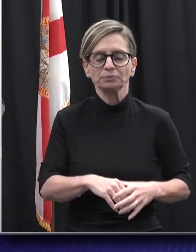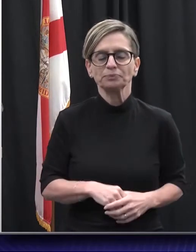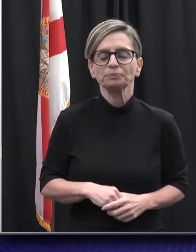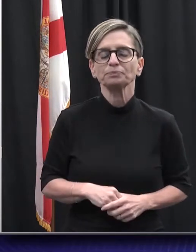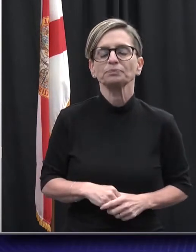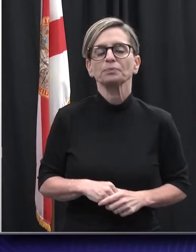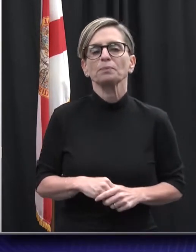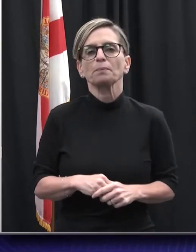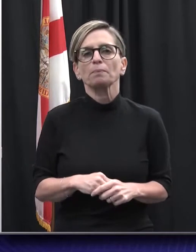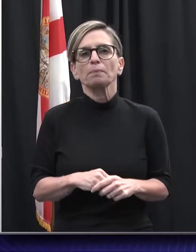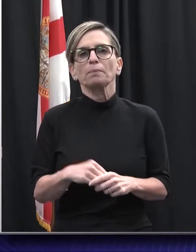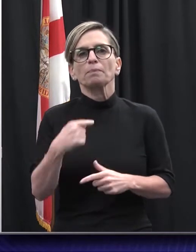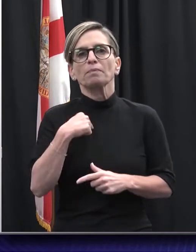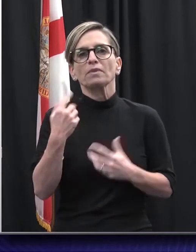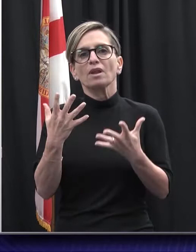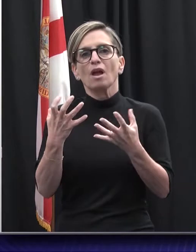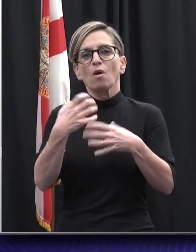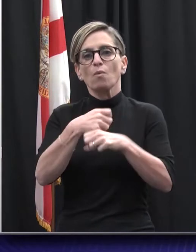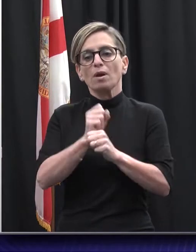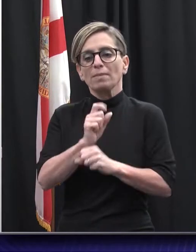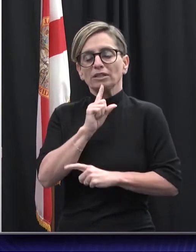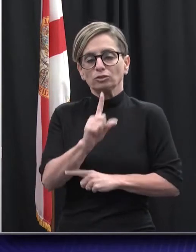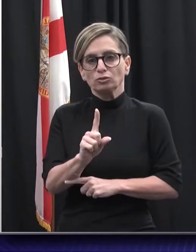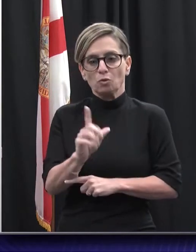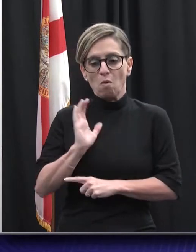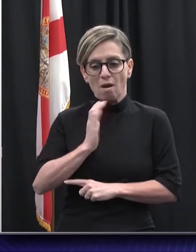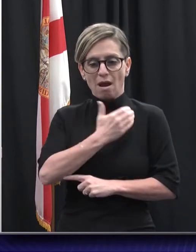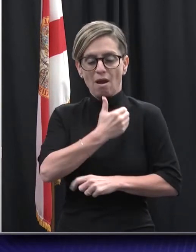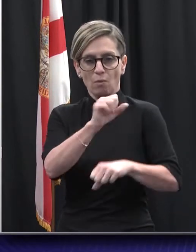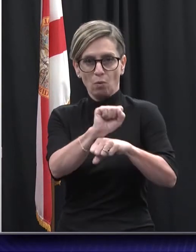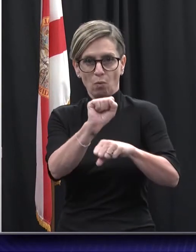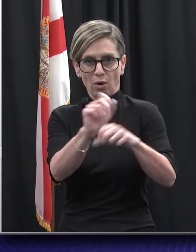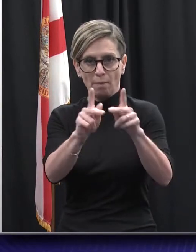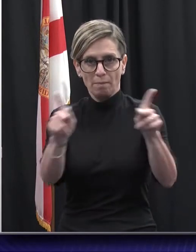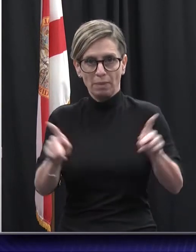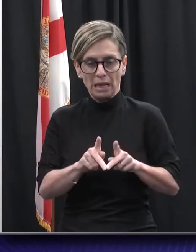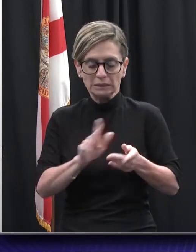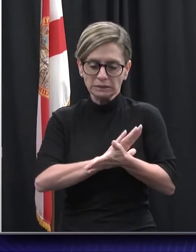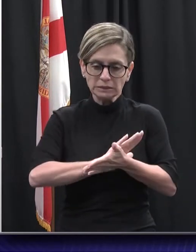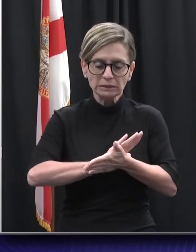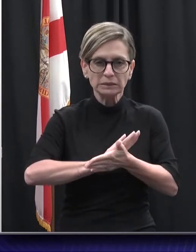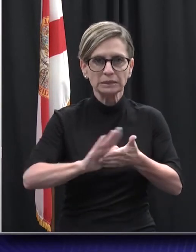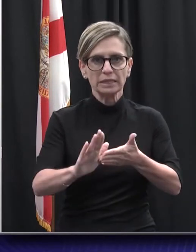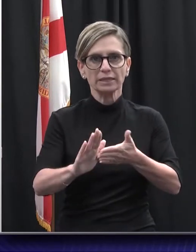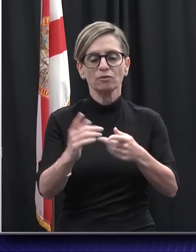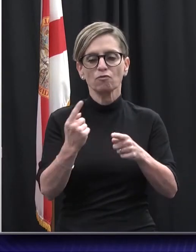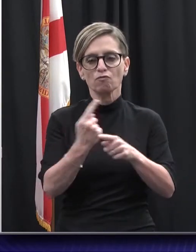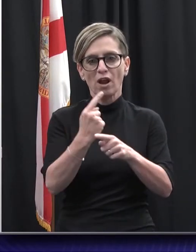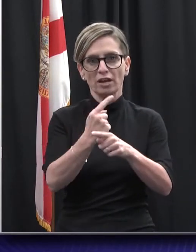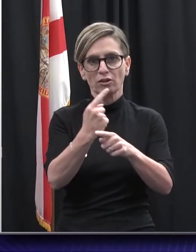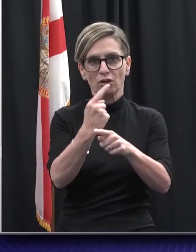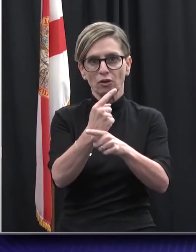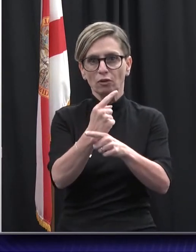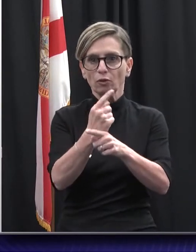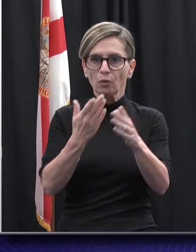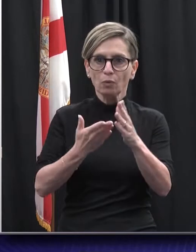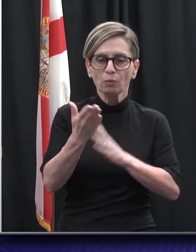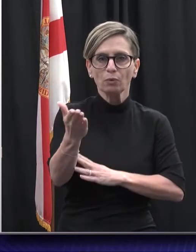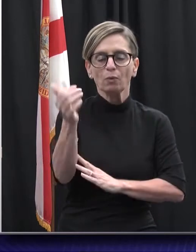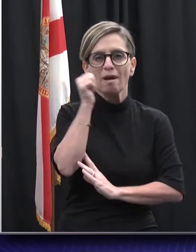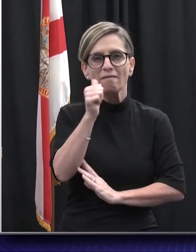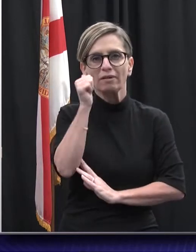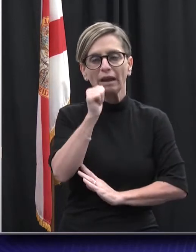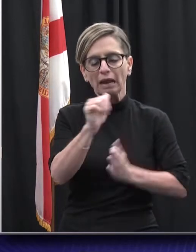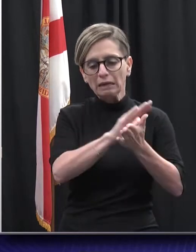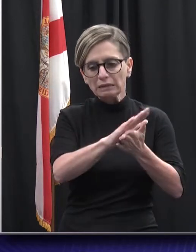I want to make sure that we're keeping our workplaces clean and that they're regularly being cleaned during the day.